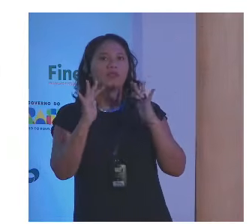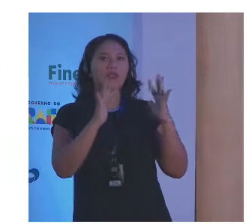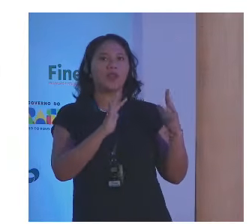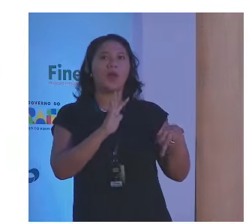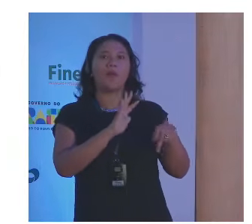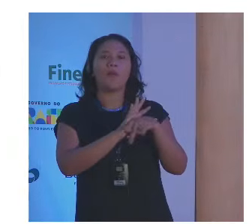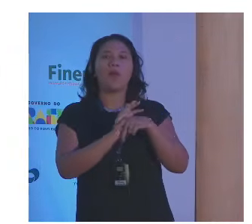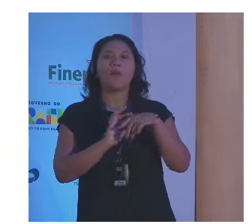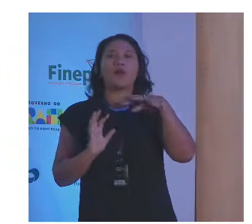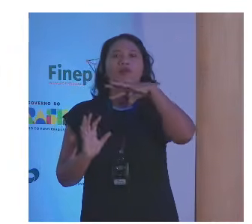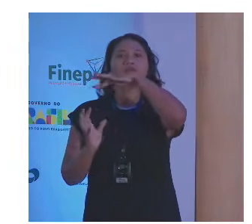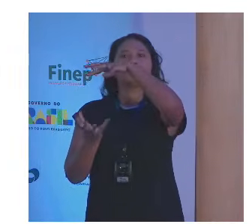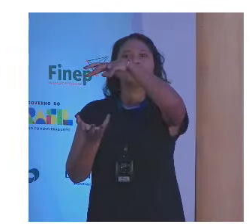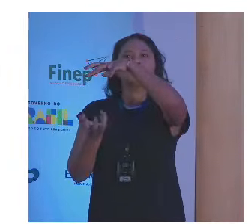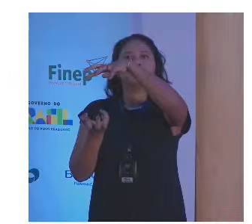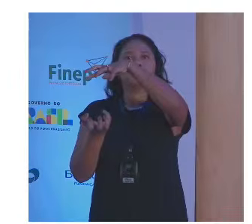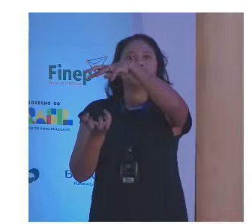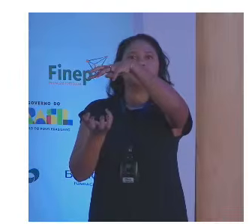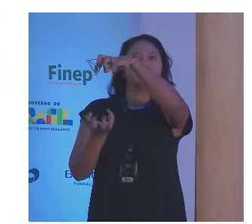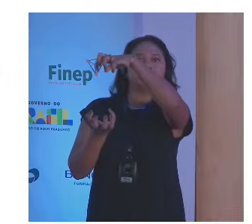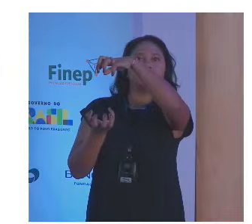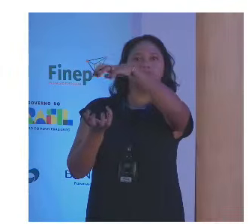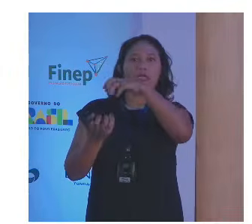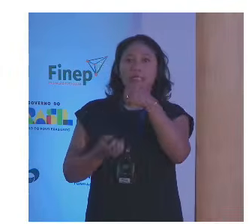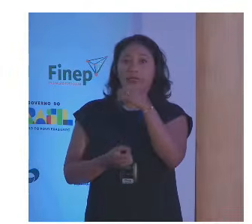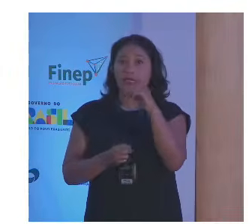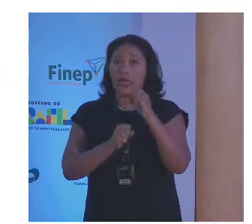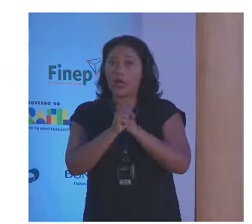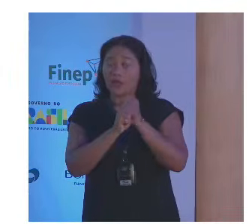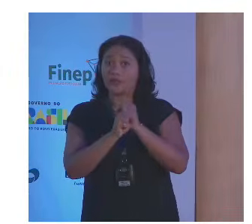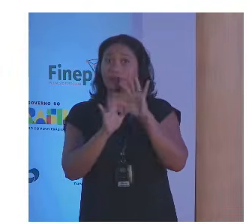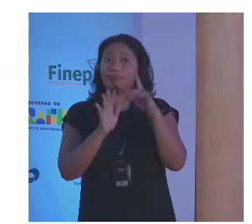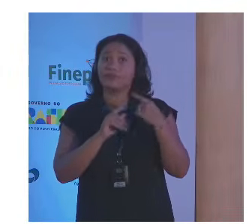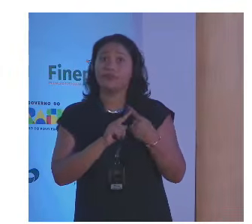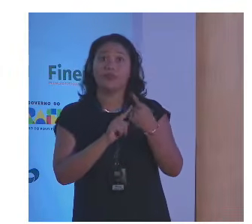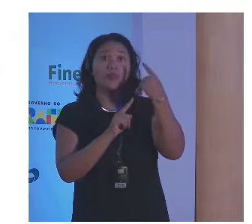years, but the last interglacial period was